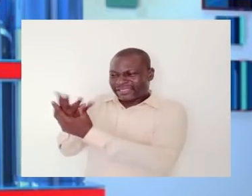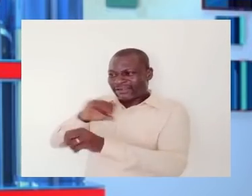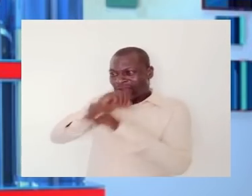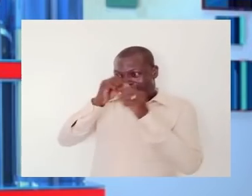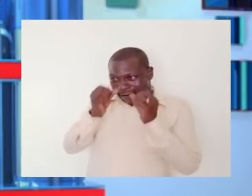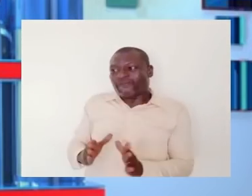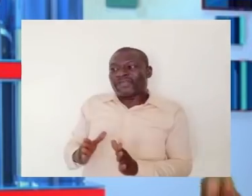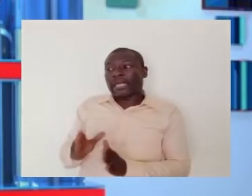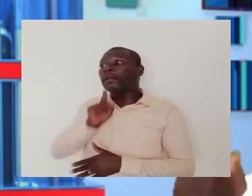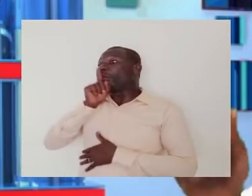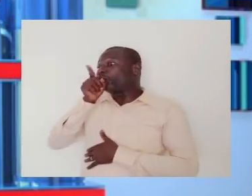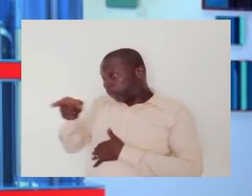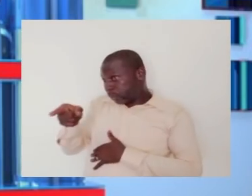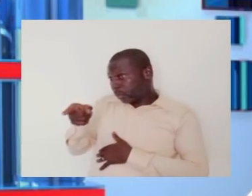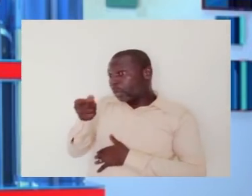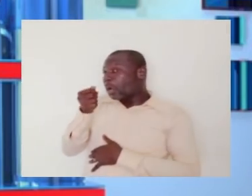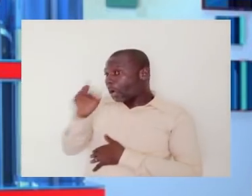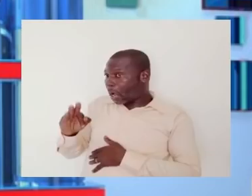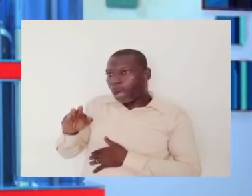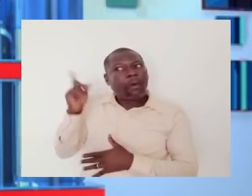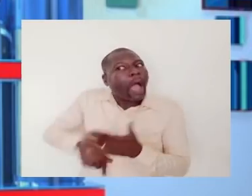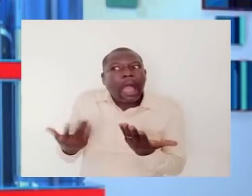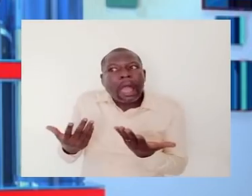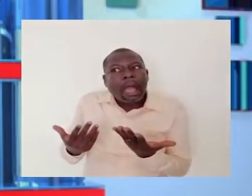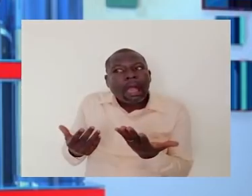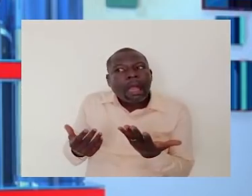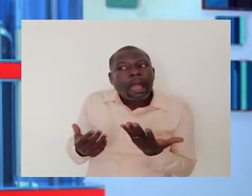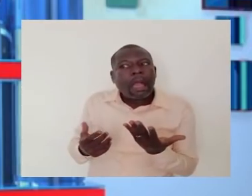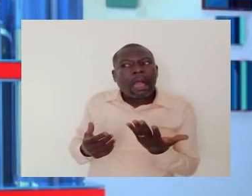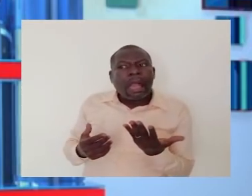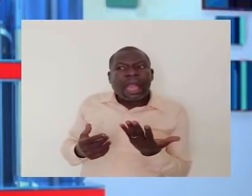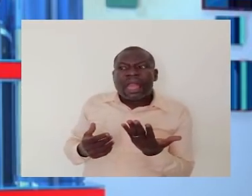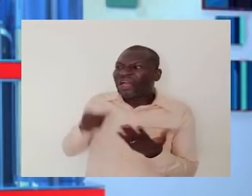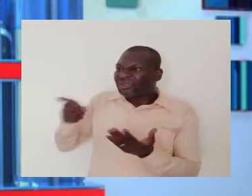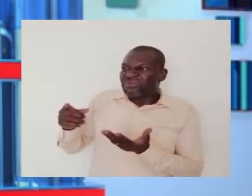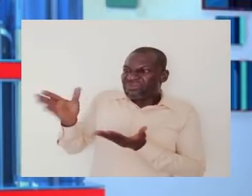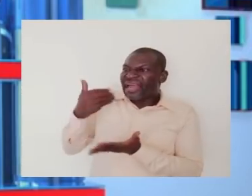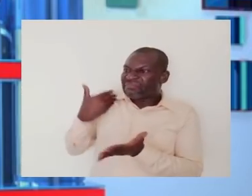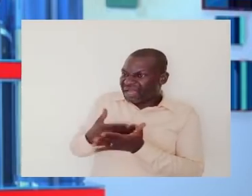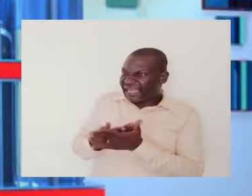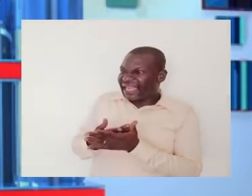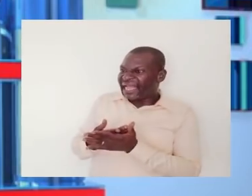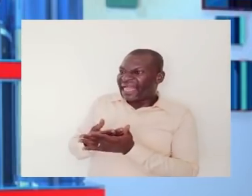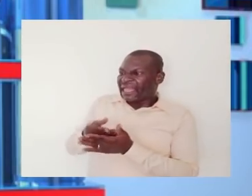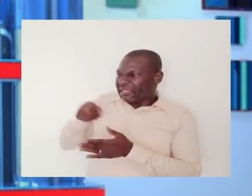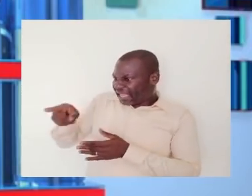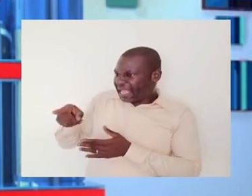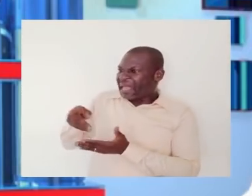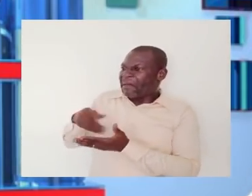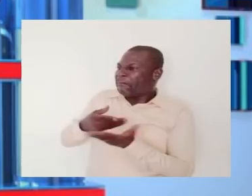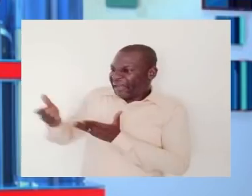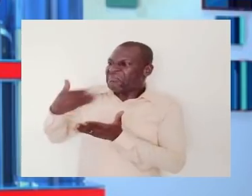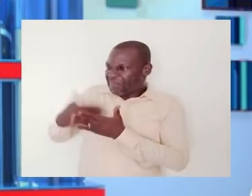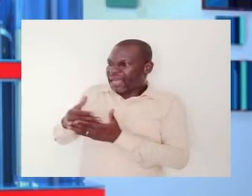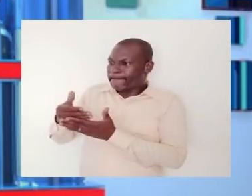officers asamo aye ken etesa anasa ntesa wose mo tumi gye obi prisoner bi ni phone mo gye a wose o me bailey phone no se